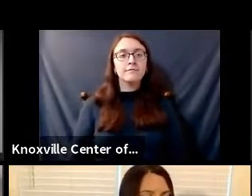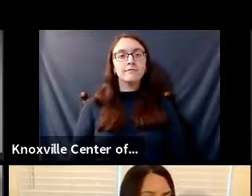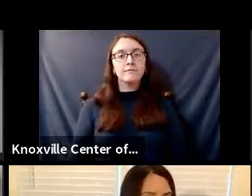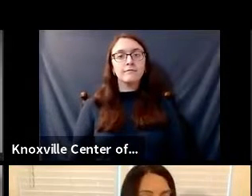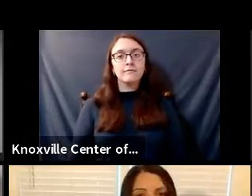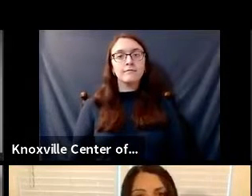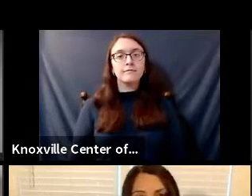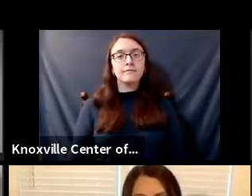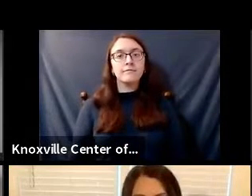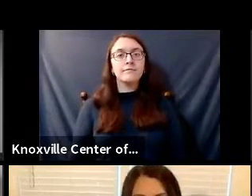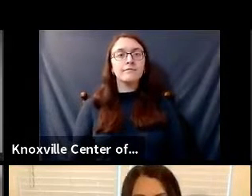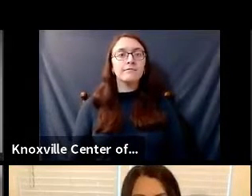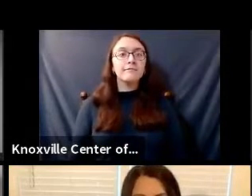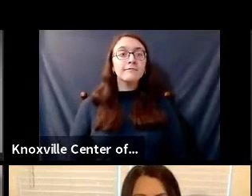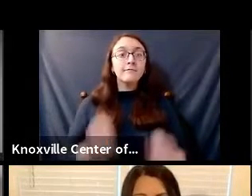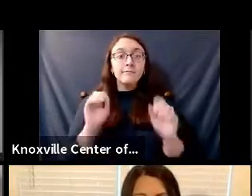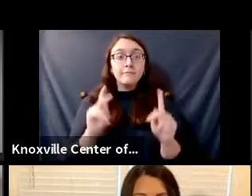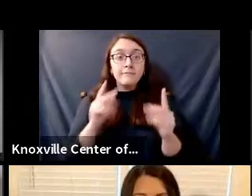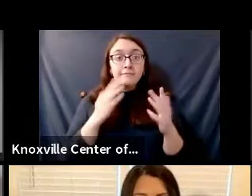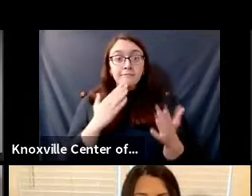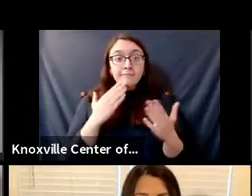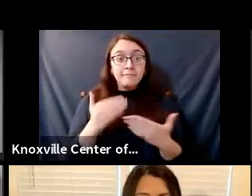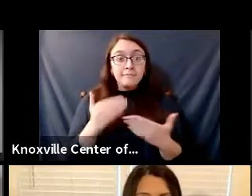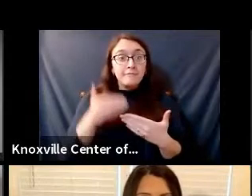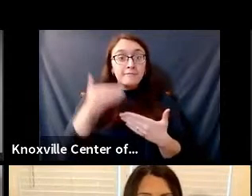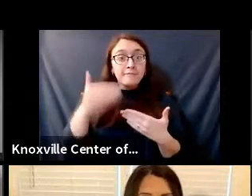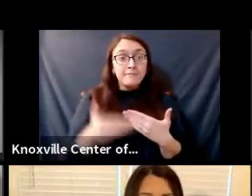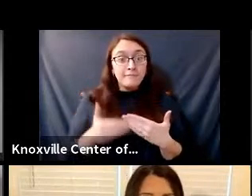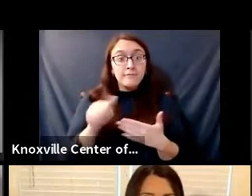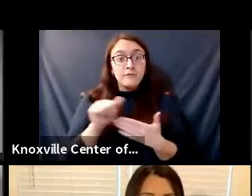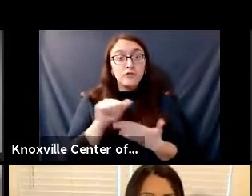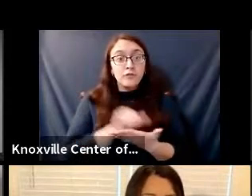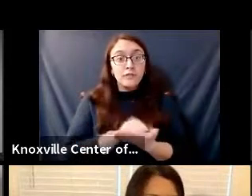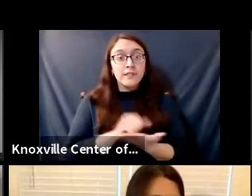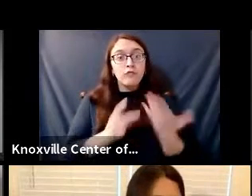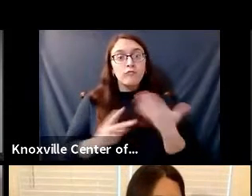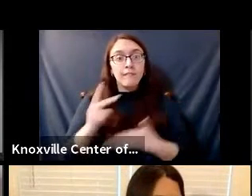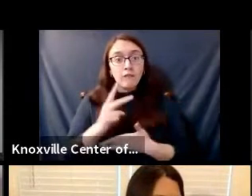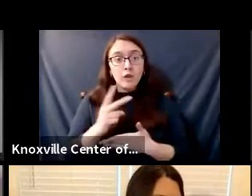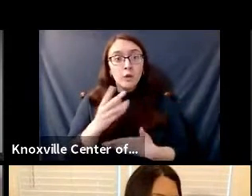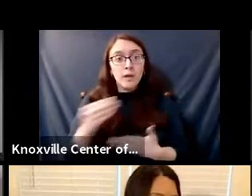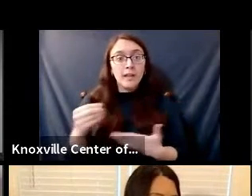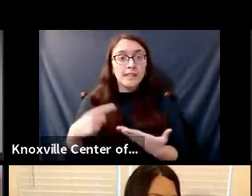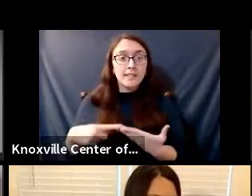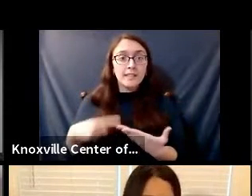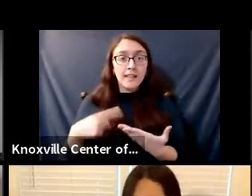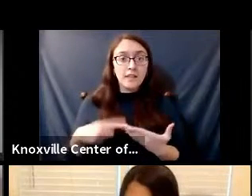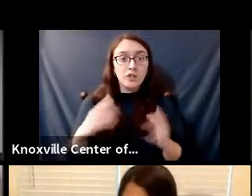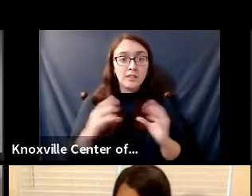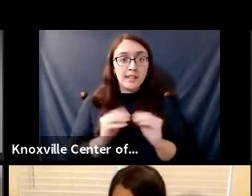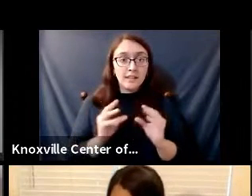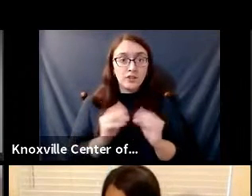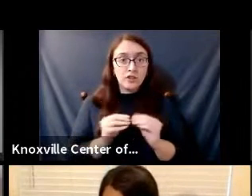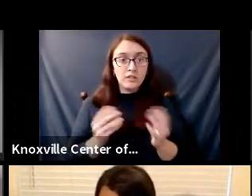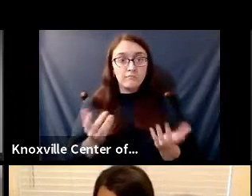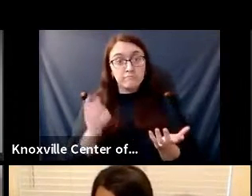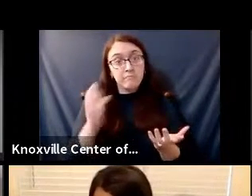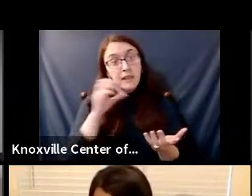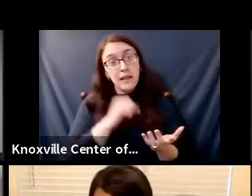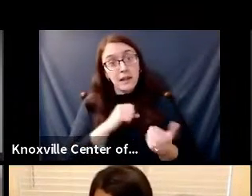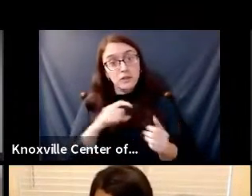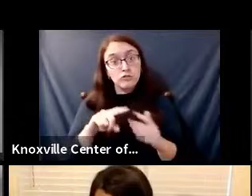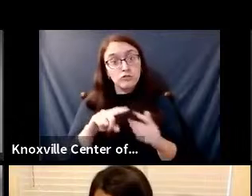All right, thanks, everyone. So next on the agenda is our review and discussion session. I guess we would start with